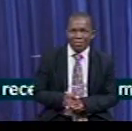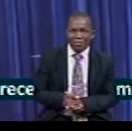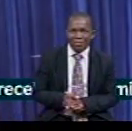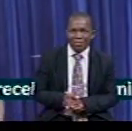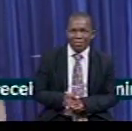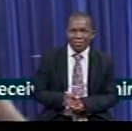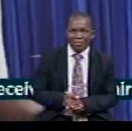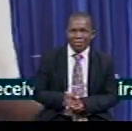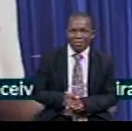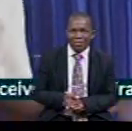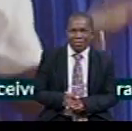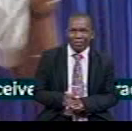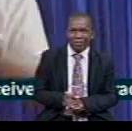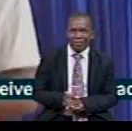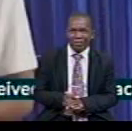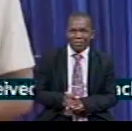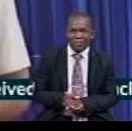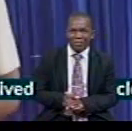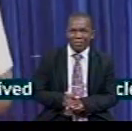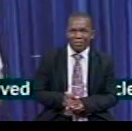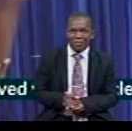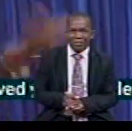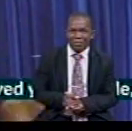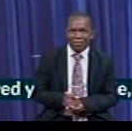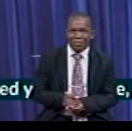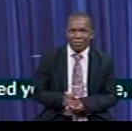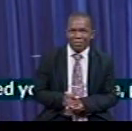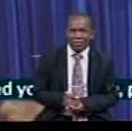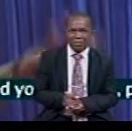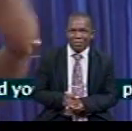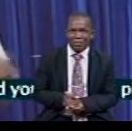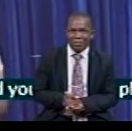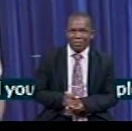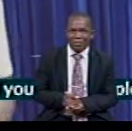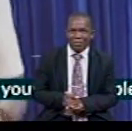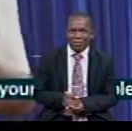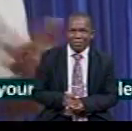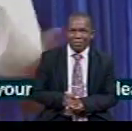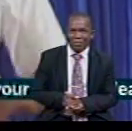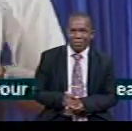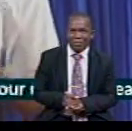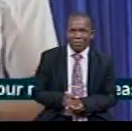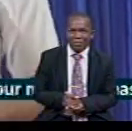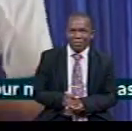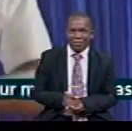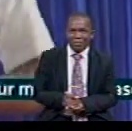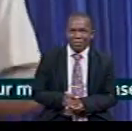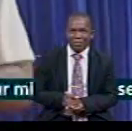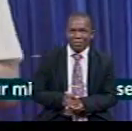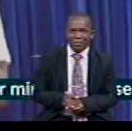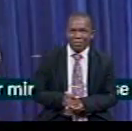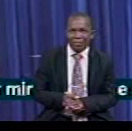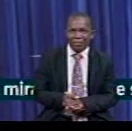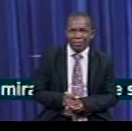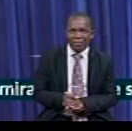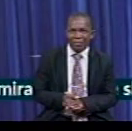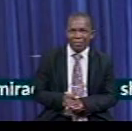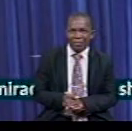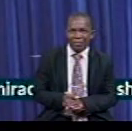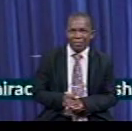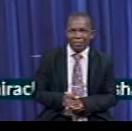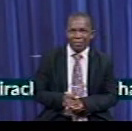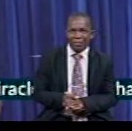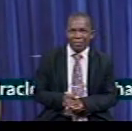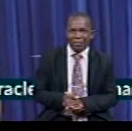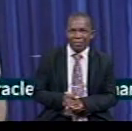you. And see, me call hospital, and I'm a culture doctor, and he says, since all you see us now, me will have my own son, and soon I'll have rabbis through.